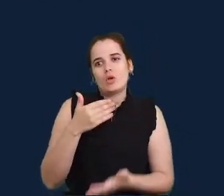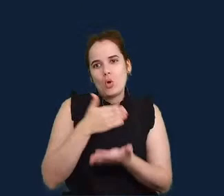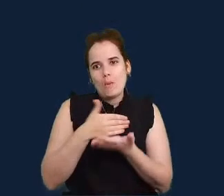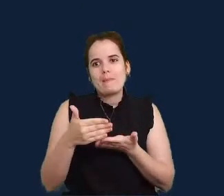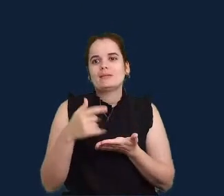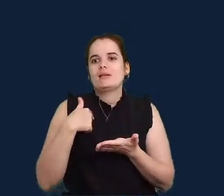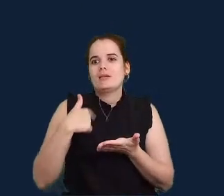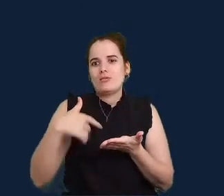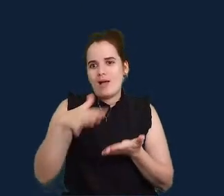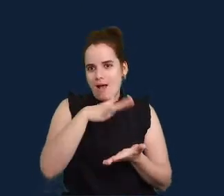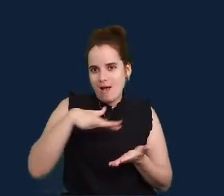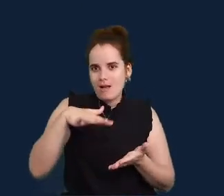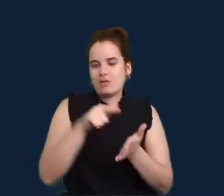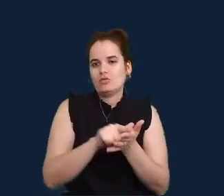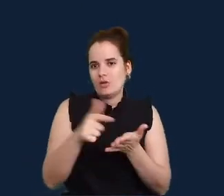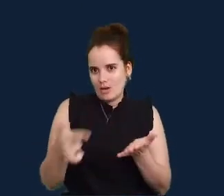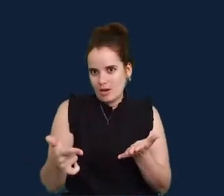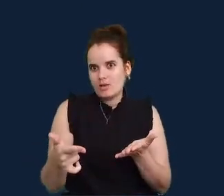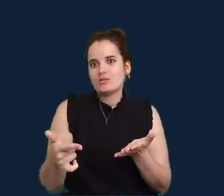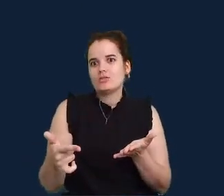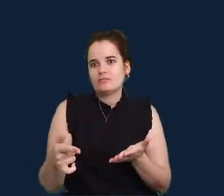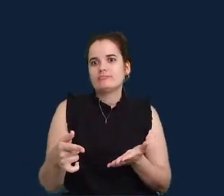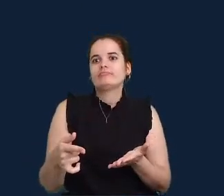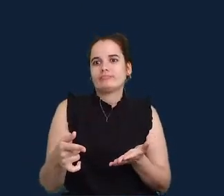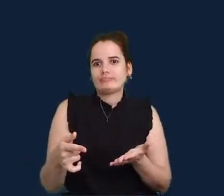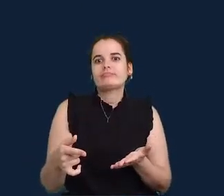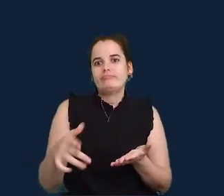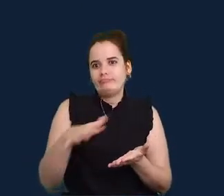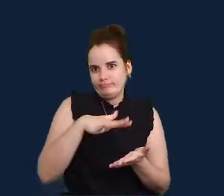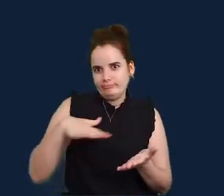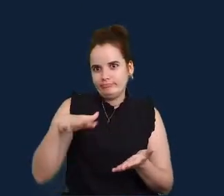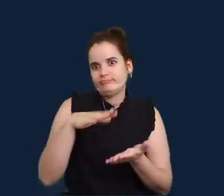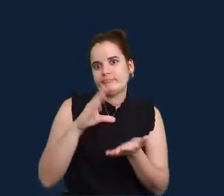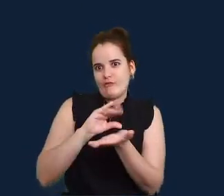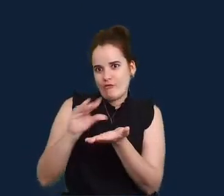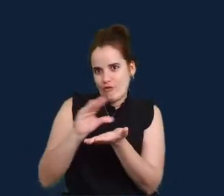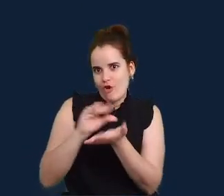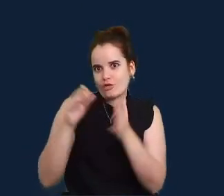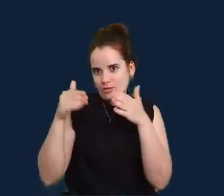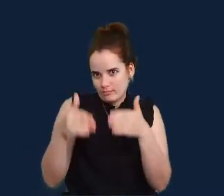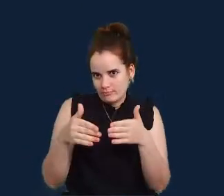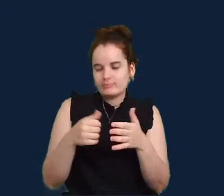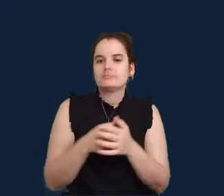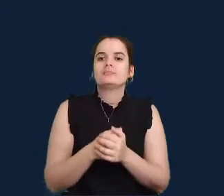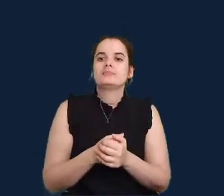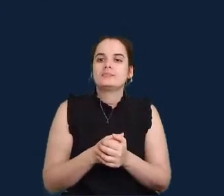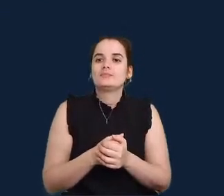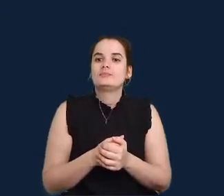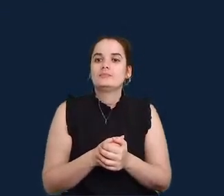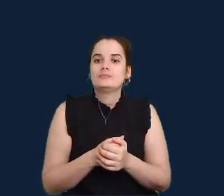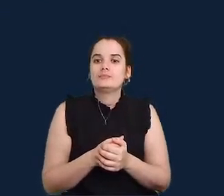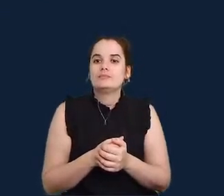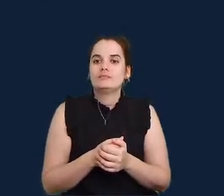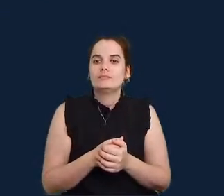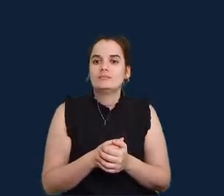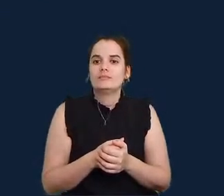thought about it visually, but there are a lot of data-driven journalism that there